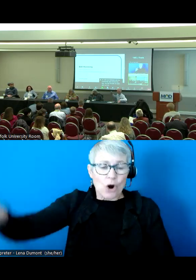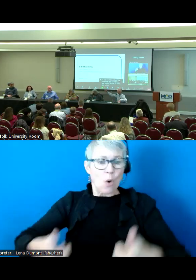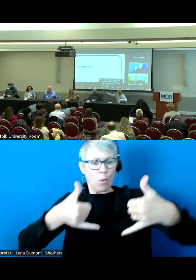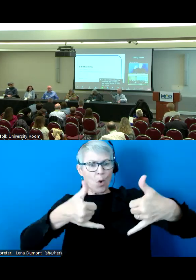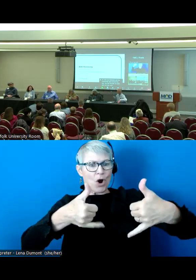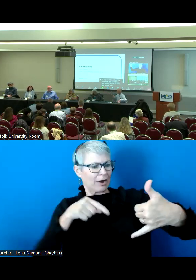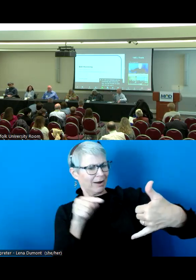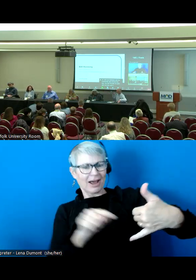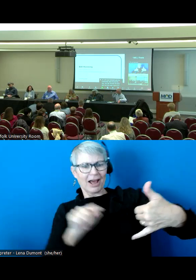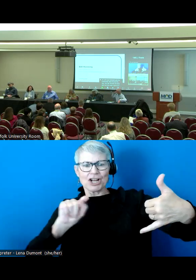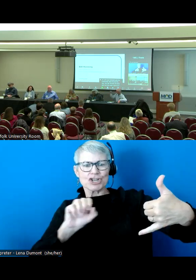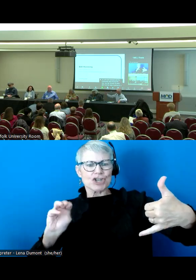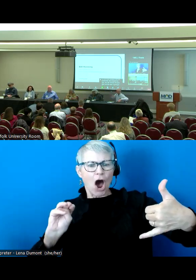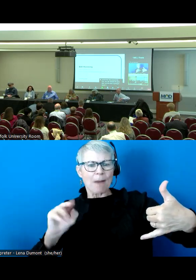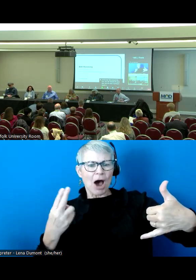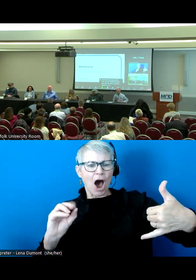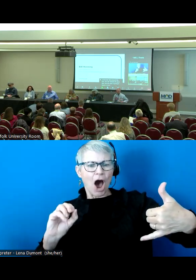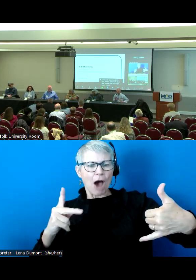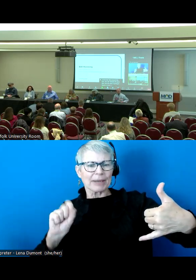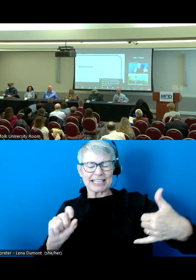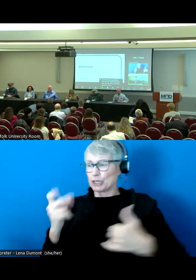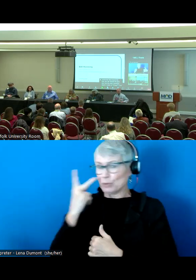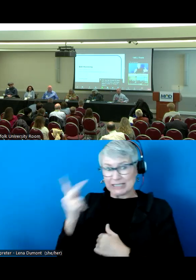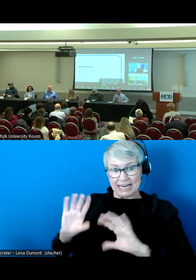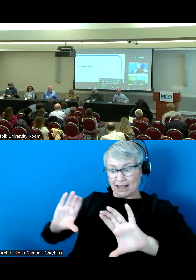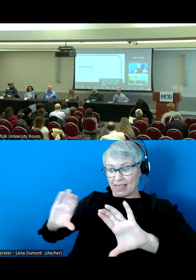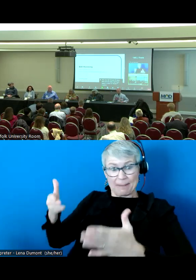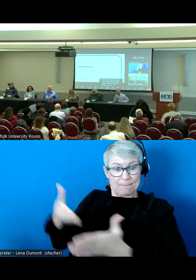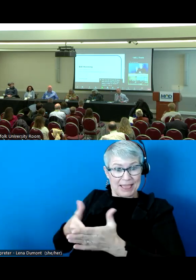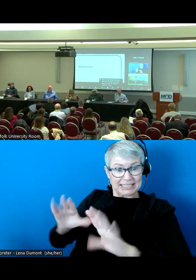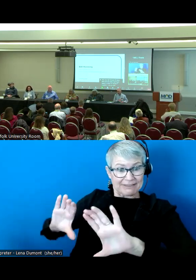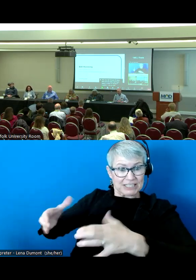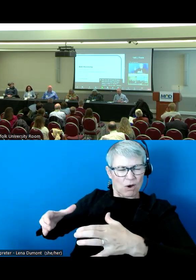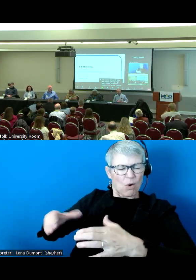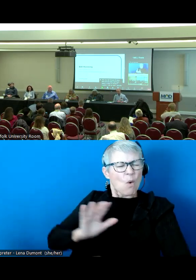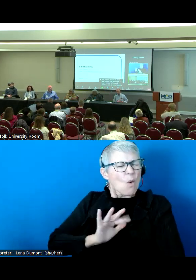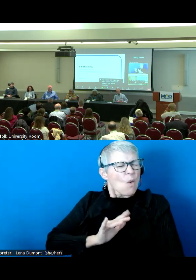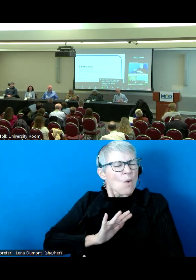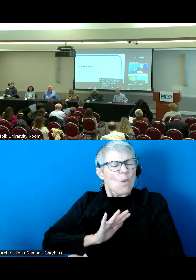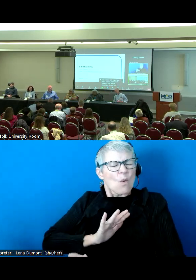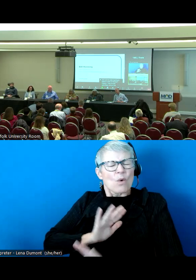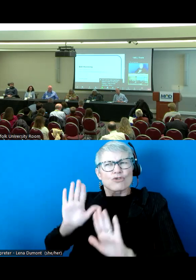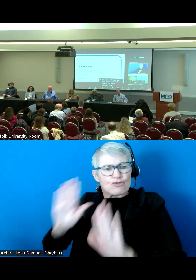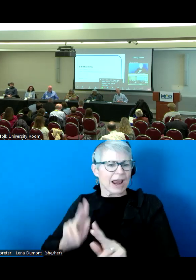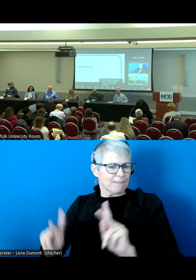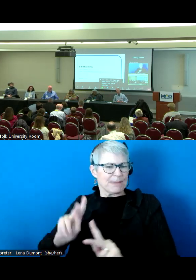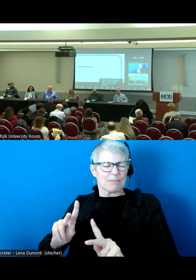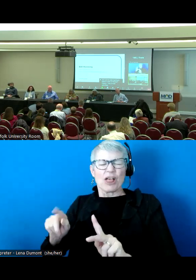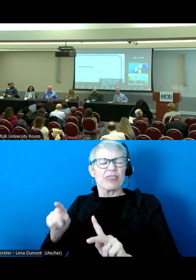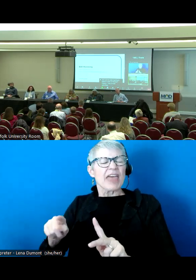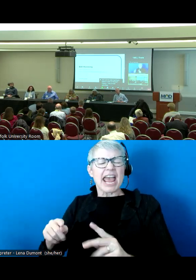these plaintiffs, some of the most splendid people I've ever met, who took on the MBTA, who took on the